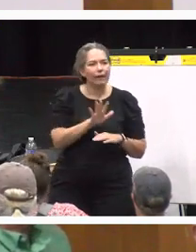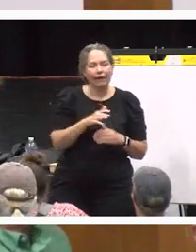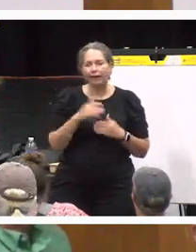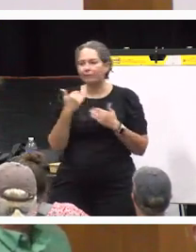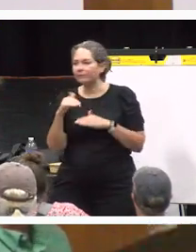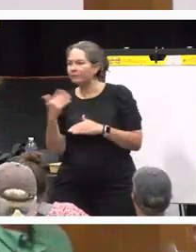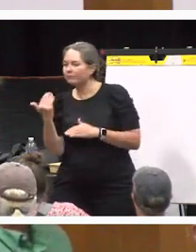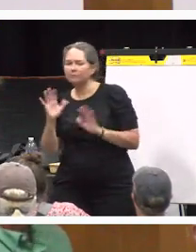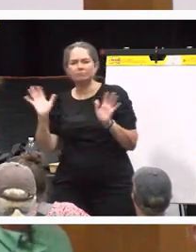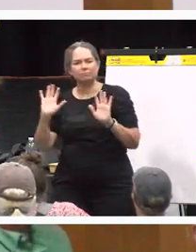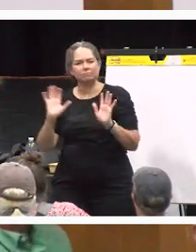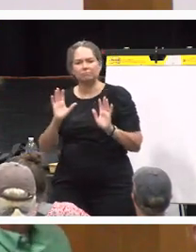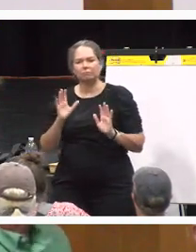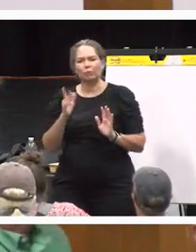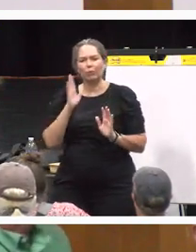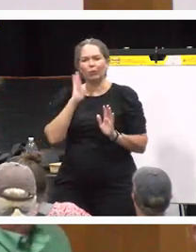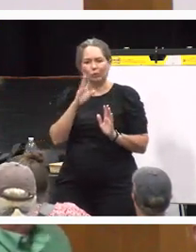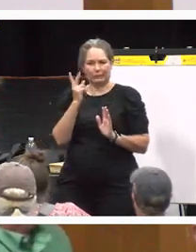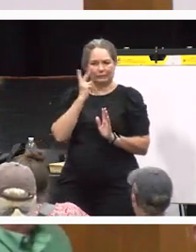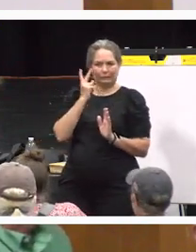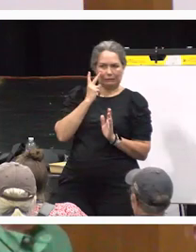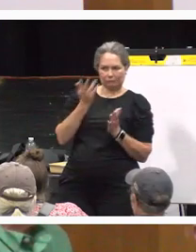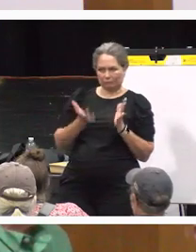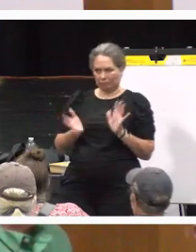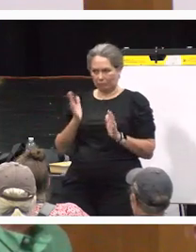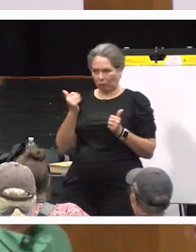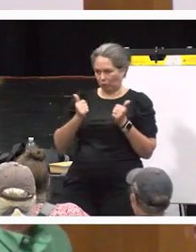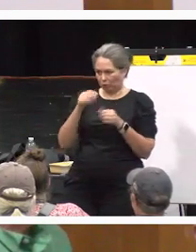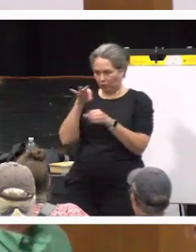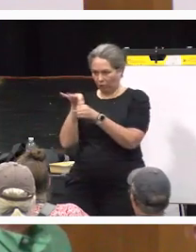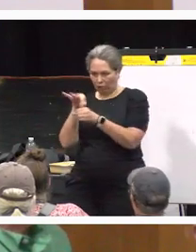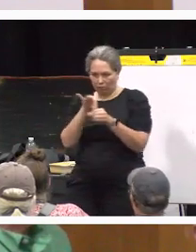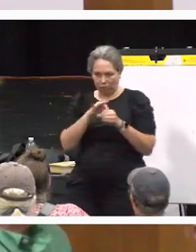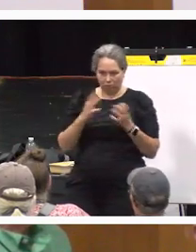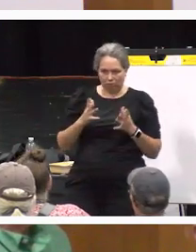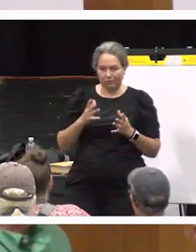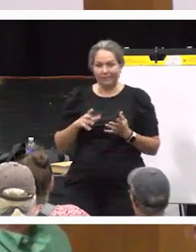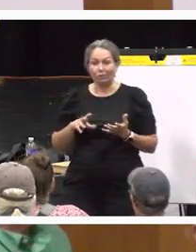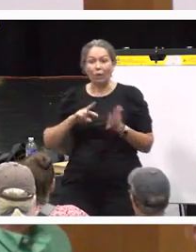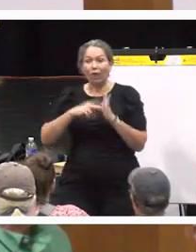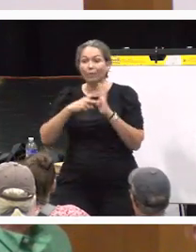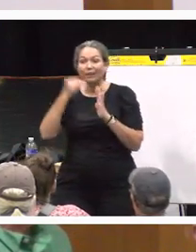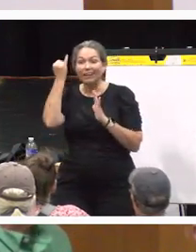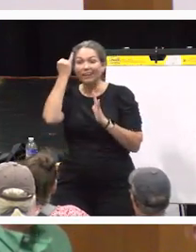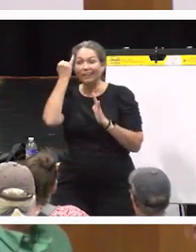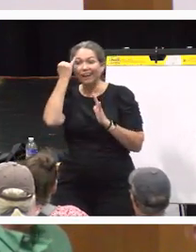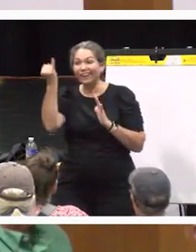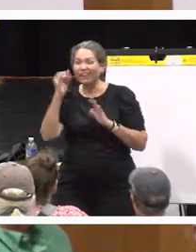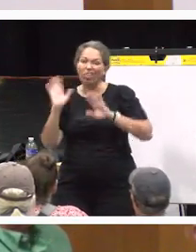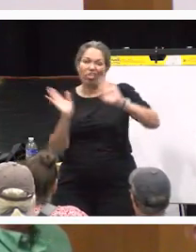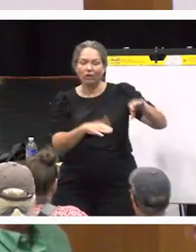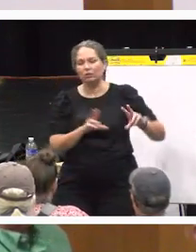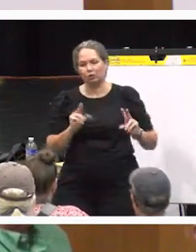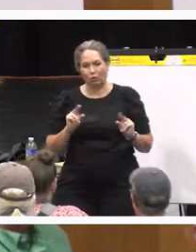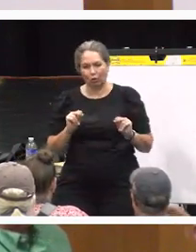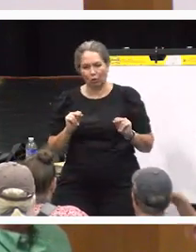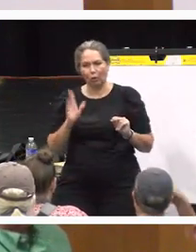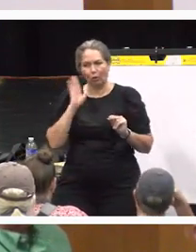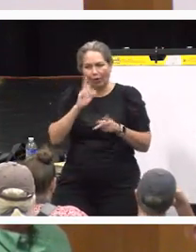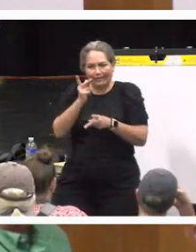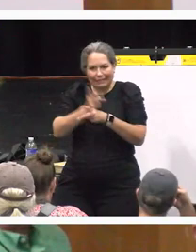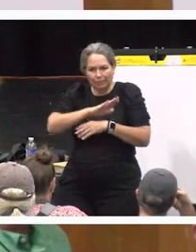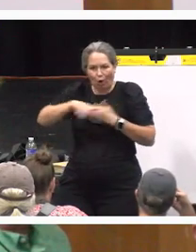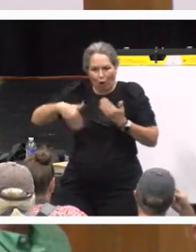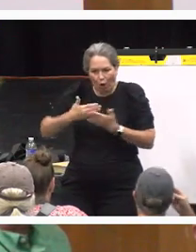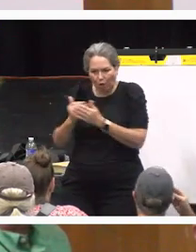priorities, but we're going to see how that plays out. And all this material, nothing's going to be lost. No idea is a bad idea to someone. We're going to keep all